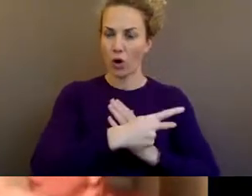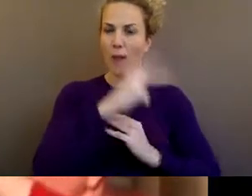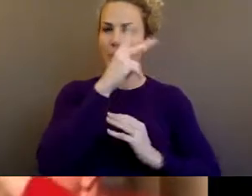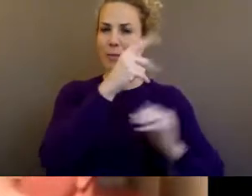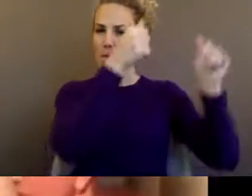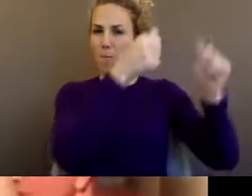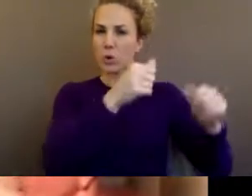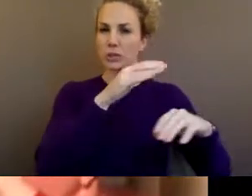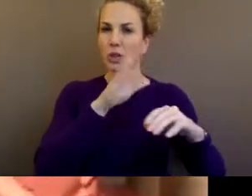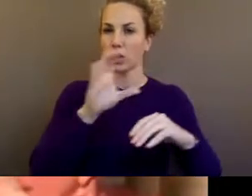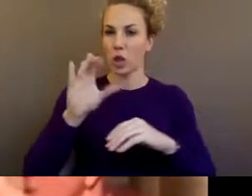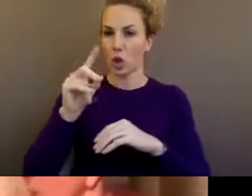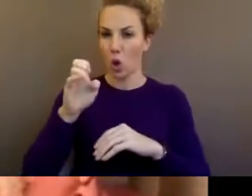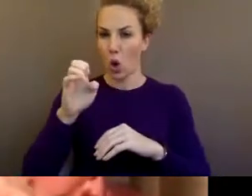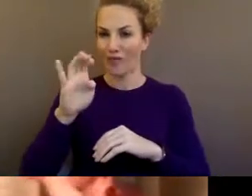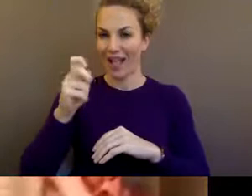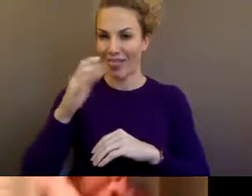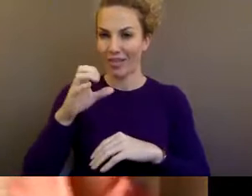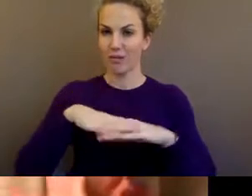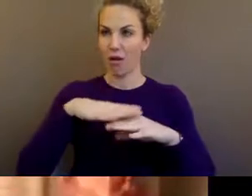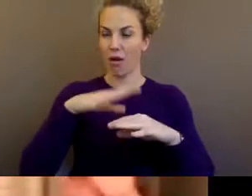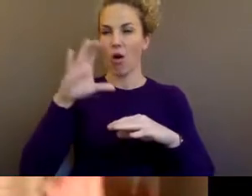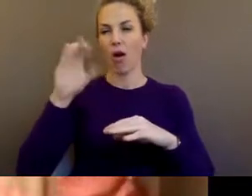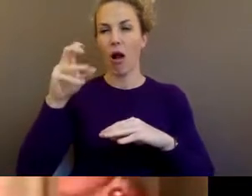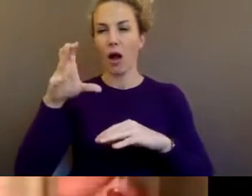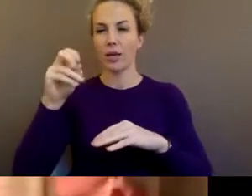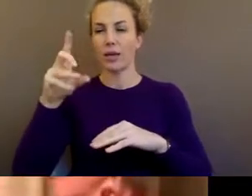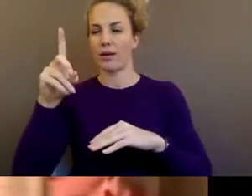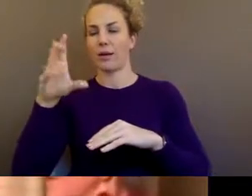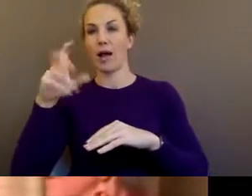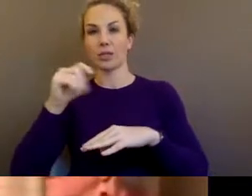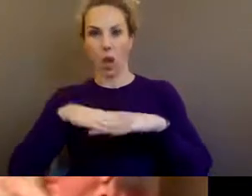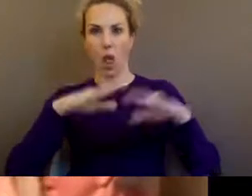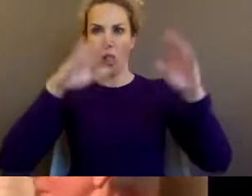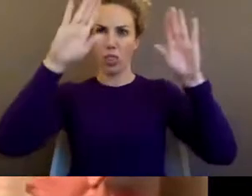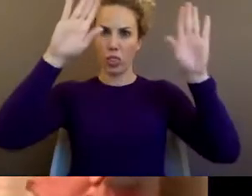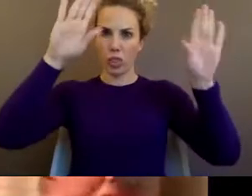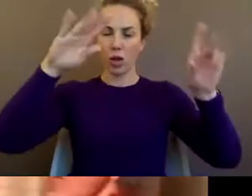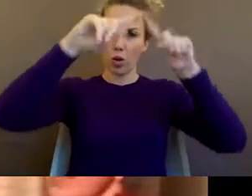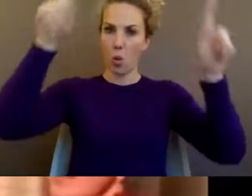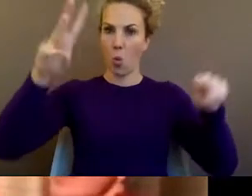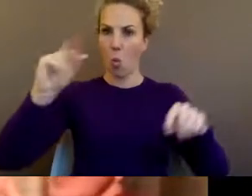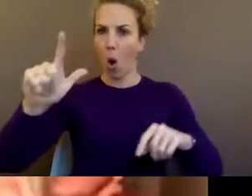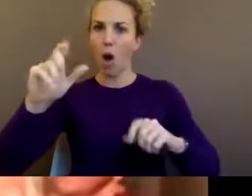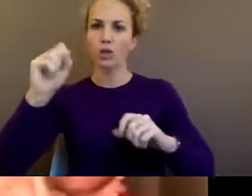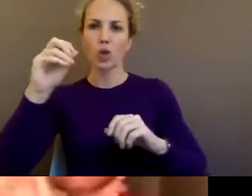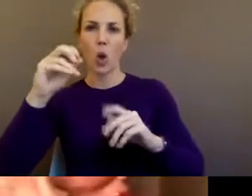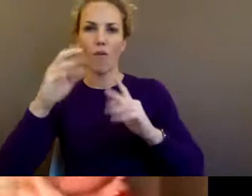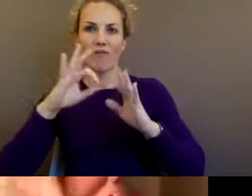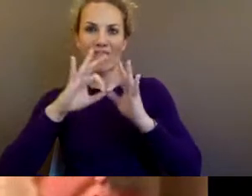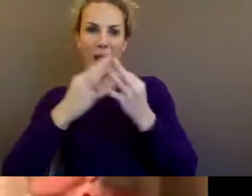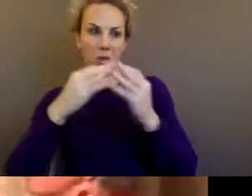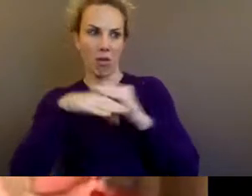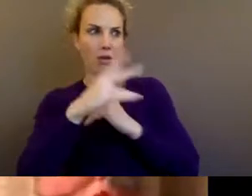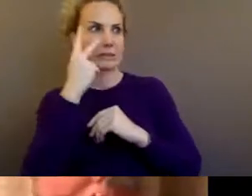wall and we say we follow this. And so let people outside of the field know that